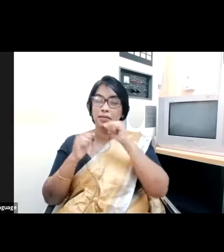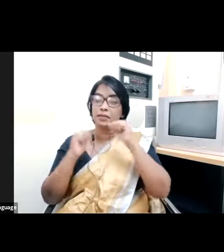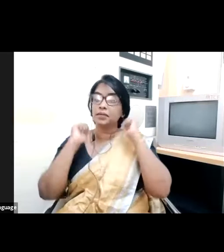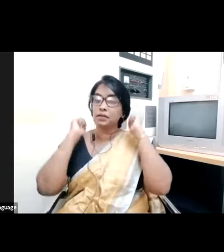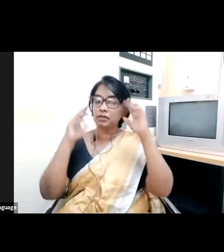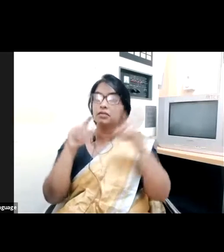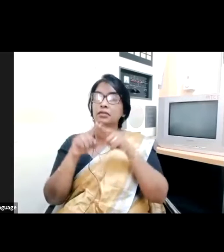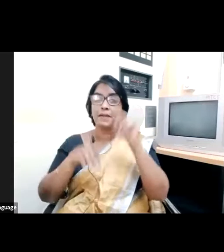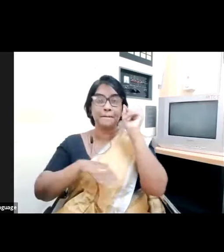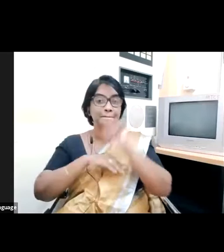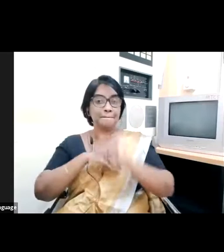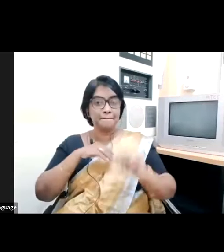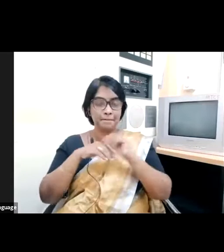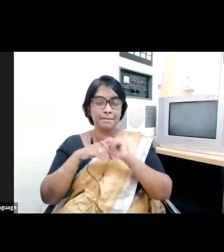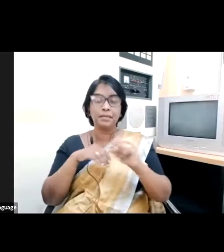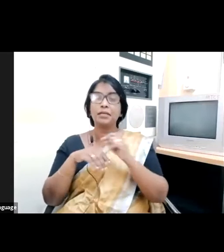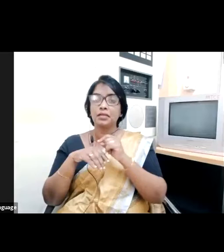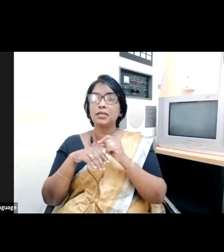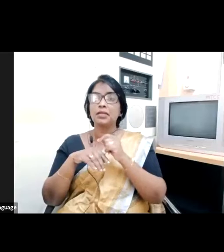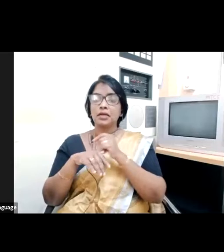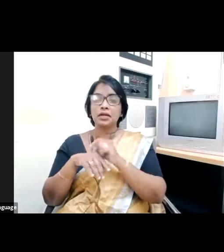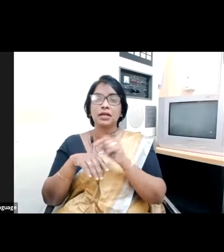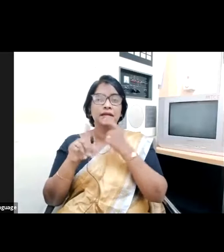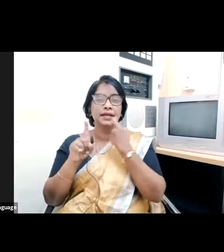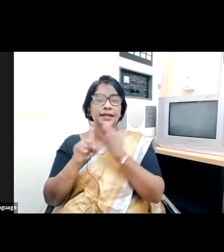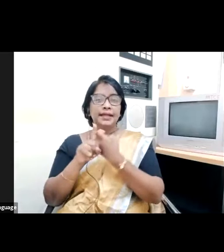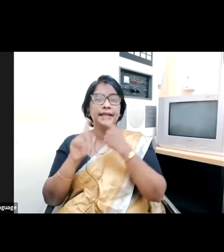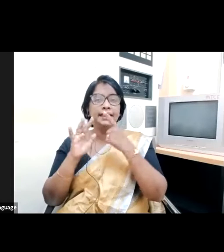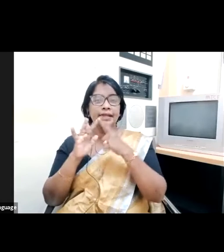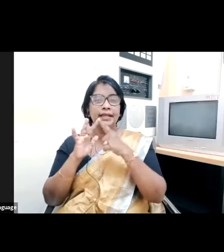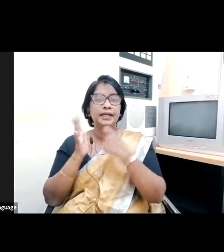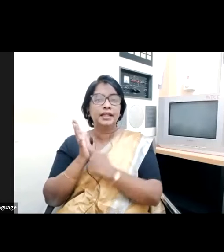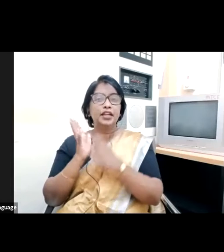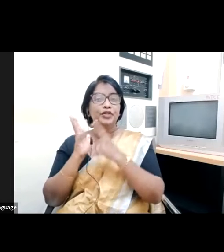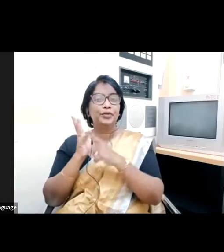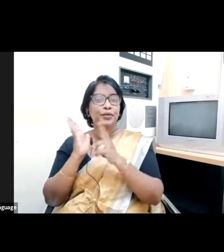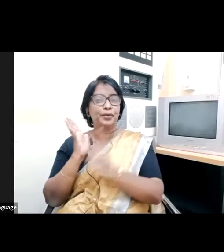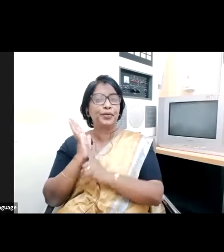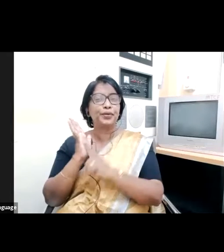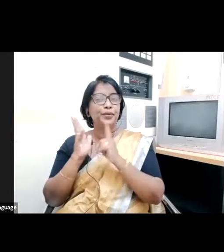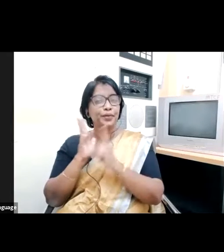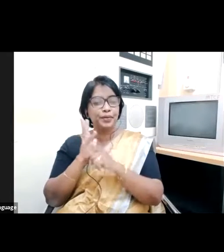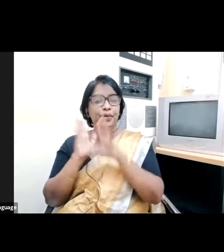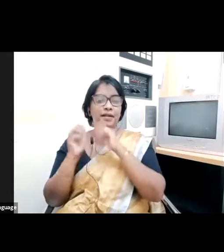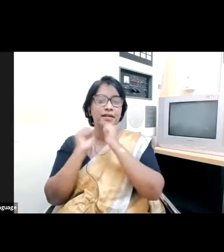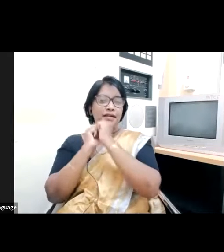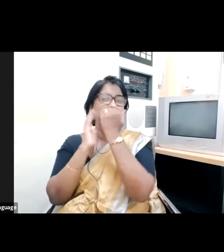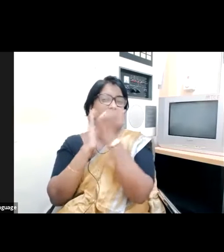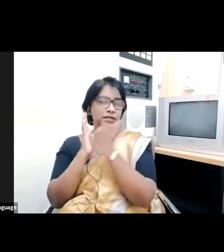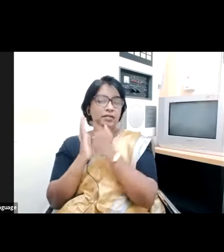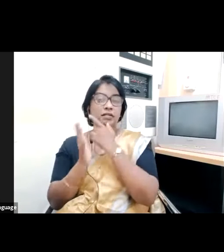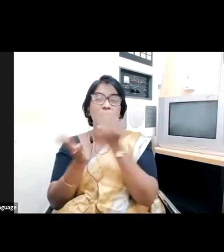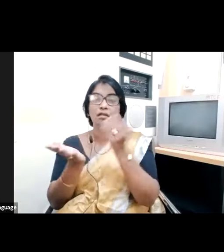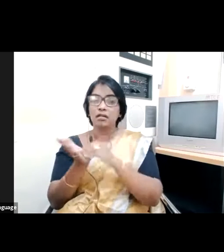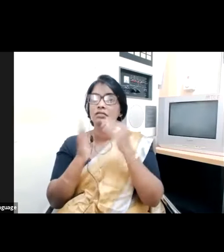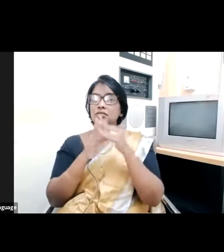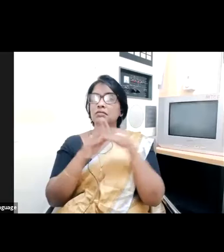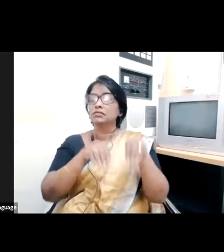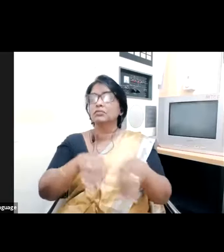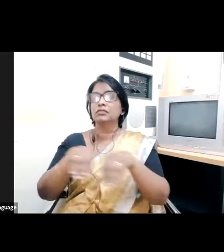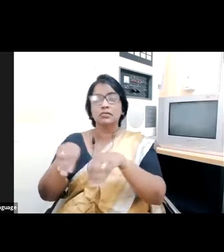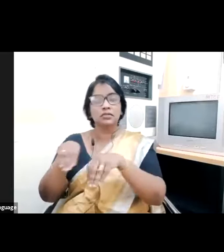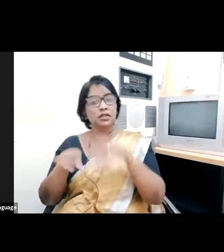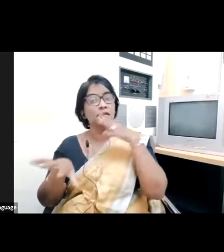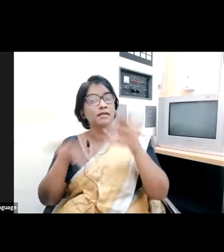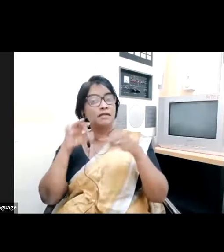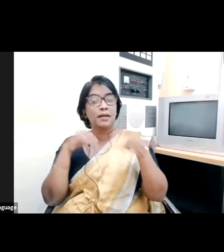where they reforest and afforest all the lands in our plantation areas initially, and they are onwards extending